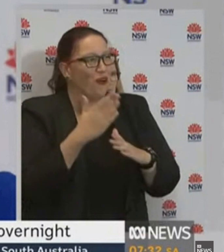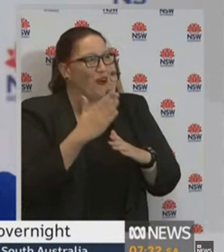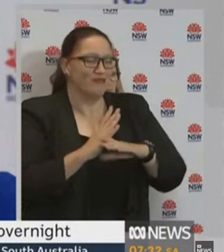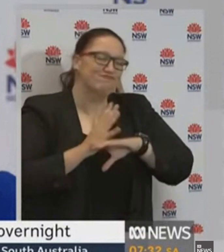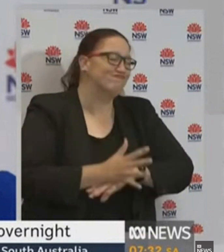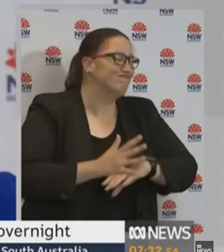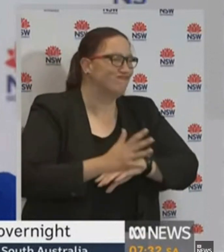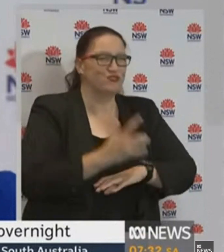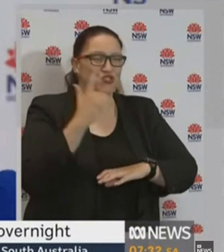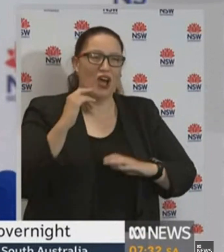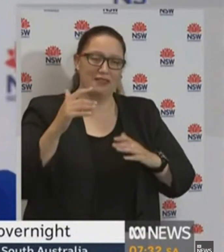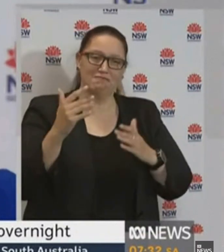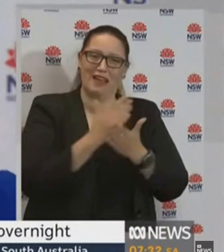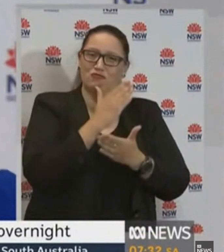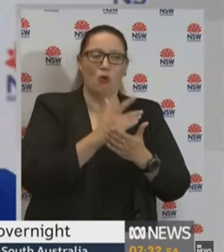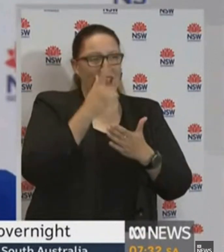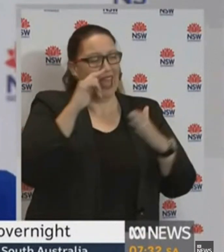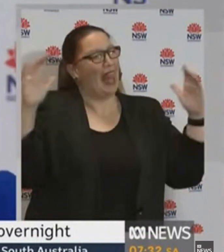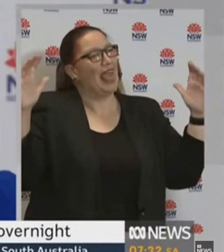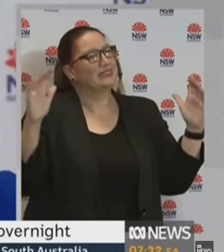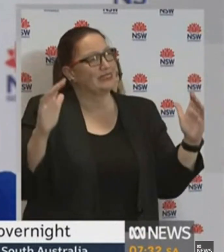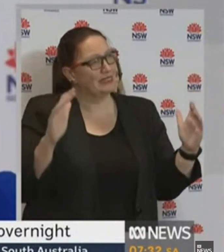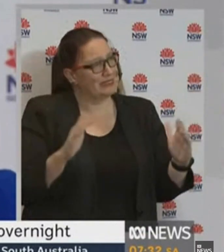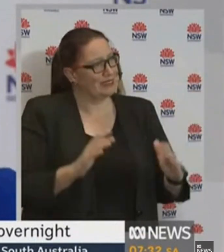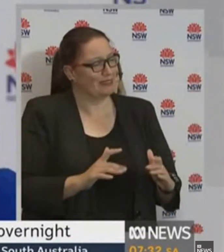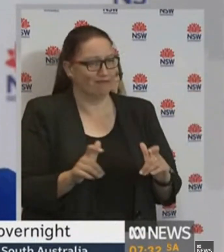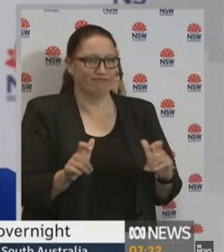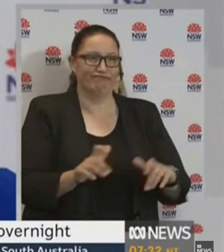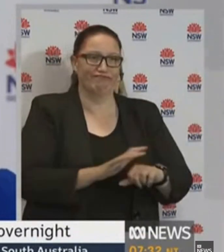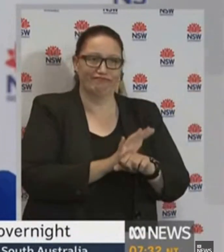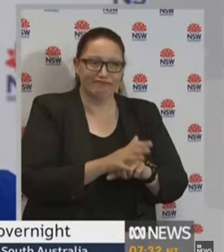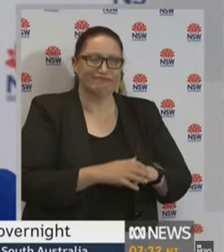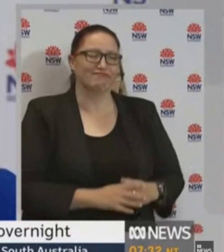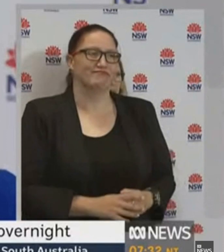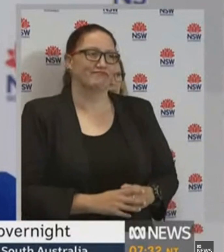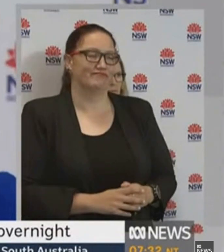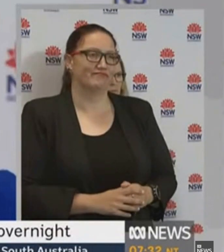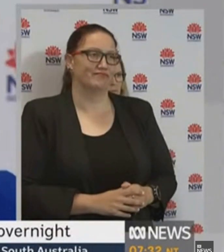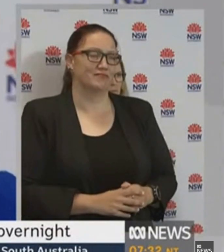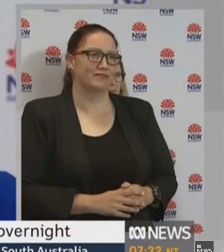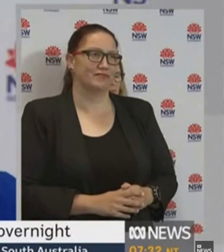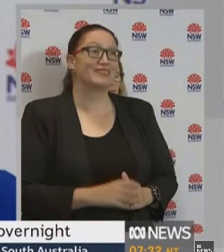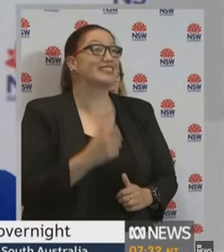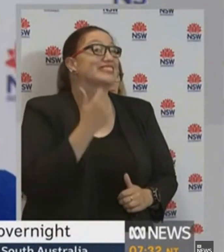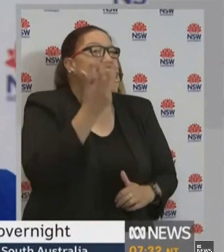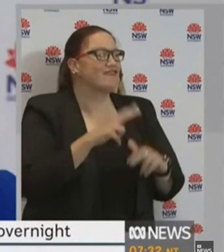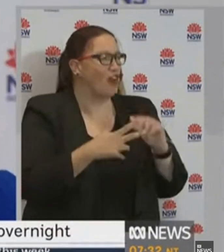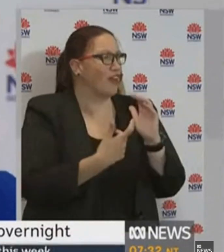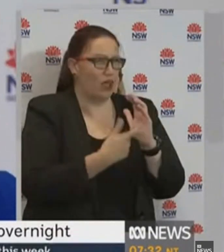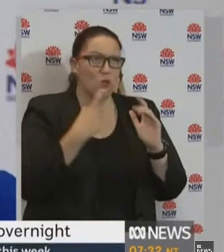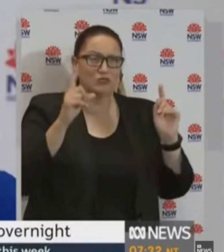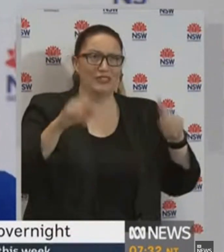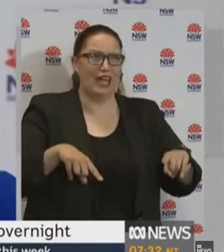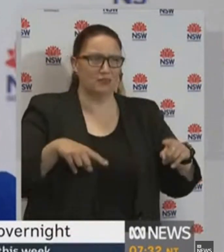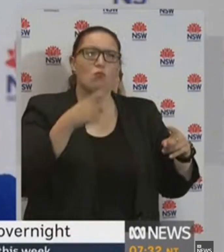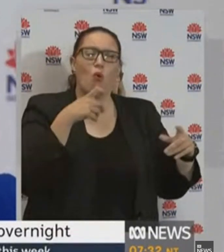have allowed us to move forward and ease some restrictions on Friday. We'll be starting to roll out more community information to make sure